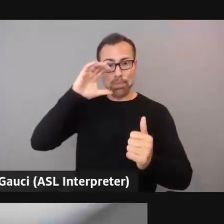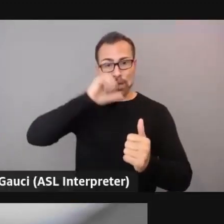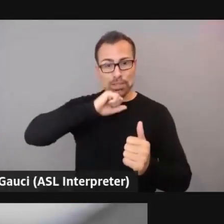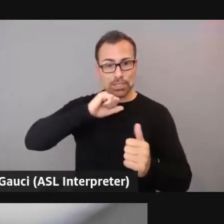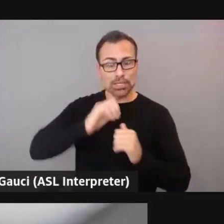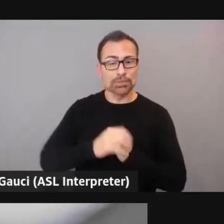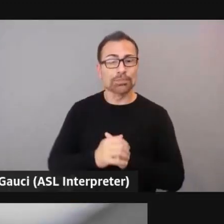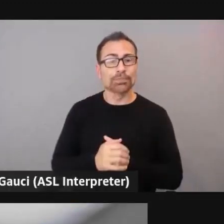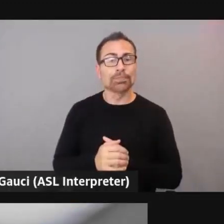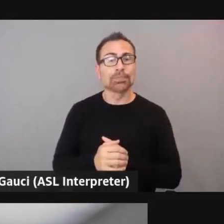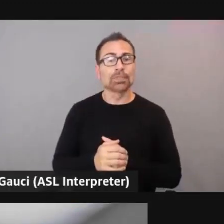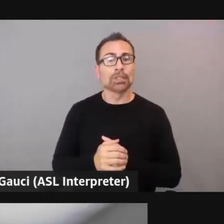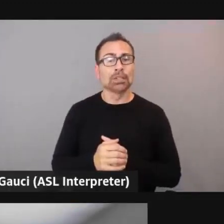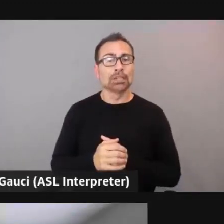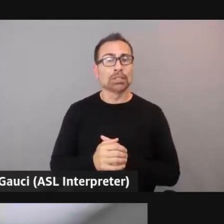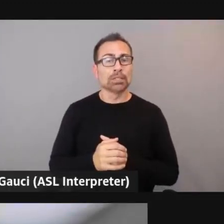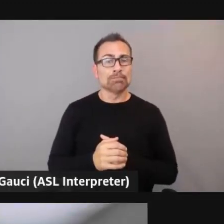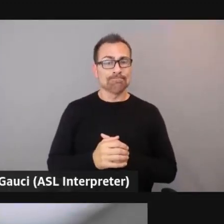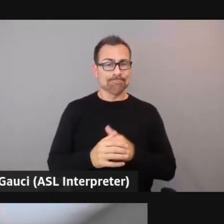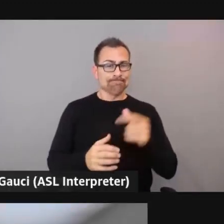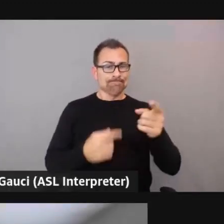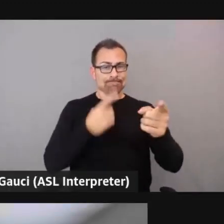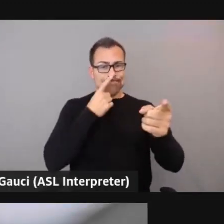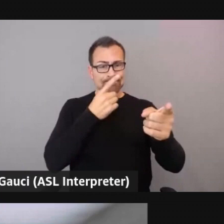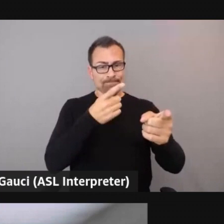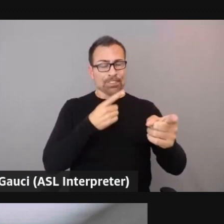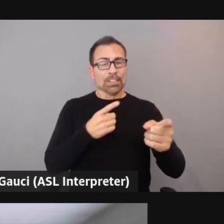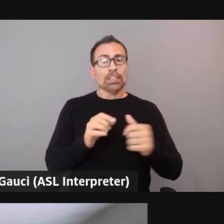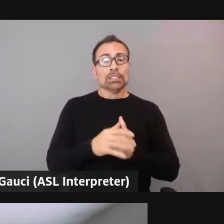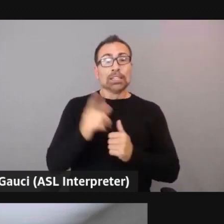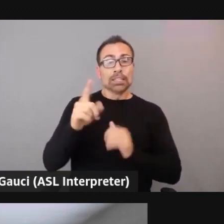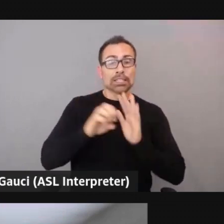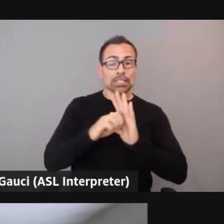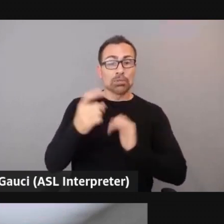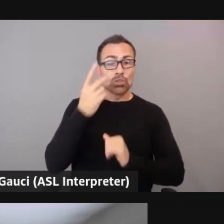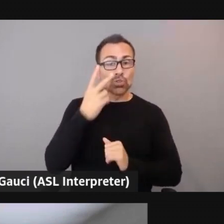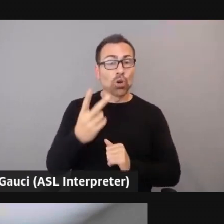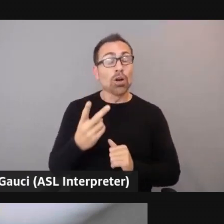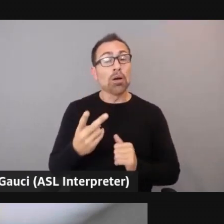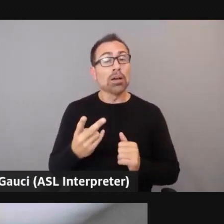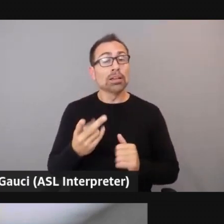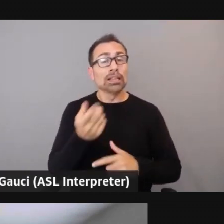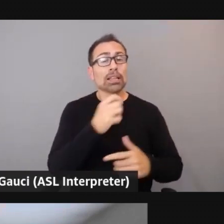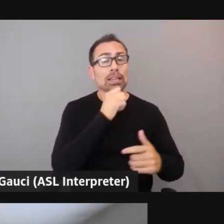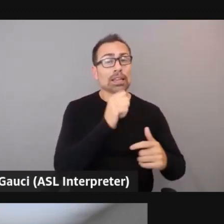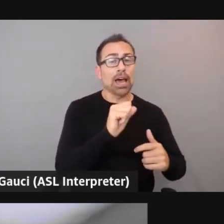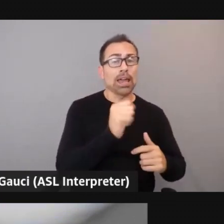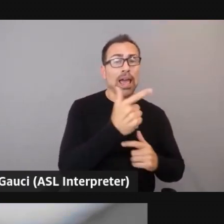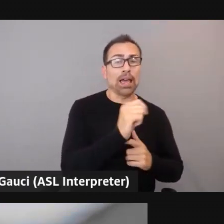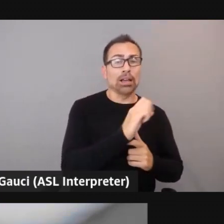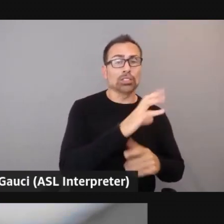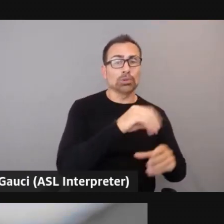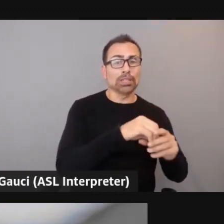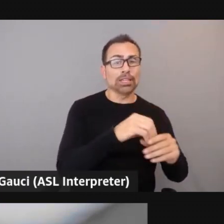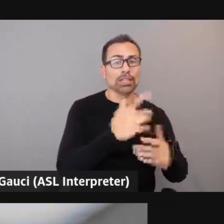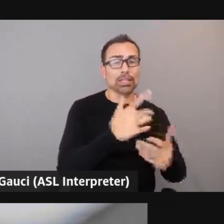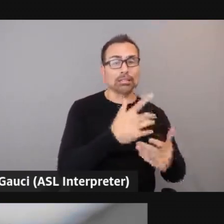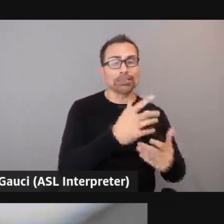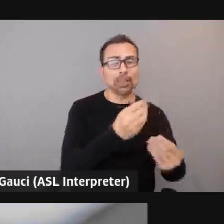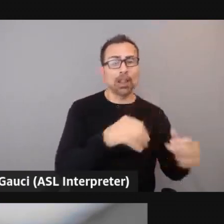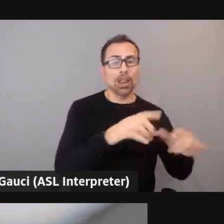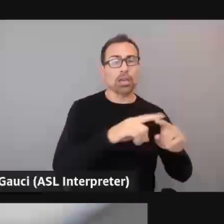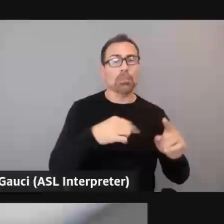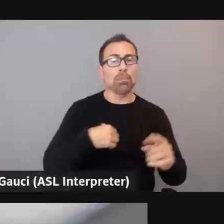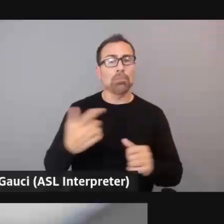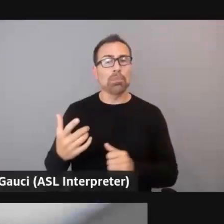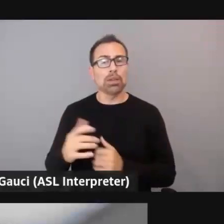saw, instead of lake algae, like imagine an agriculture application where I'm using satellite imagery to detect the yield. Whatever